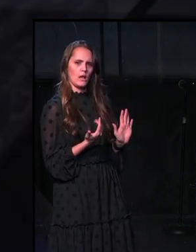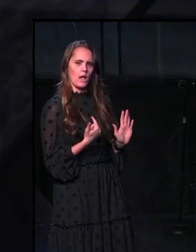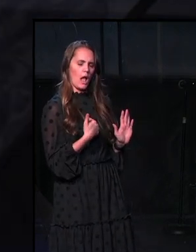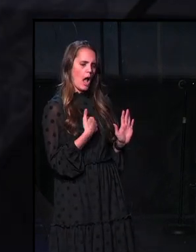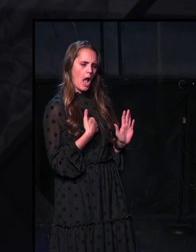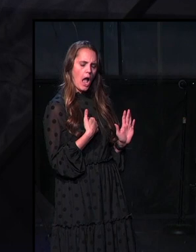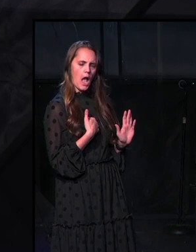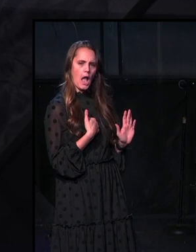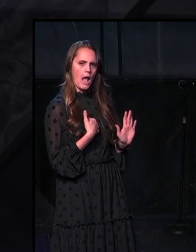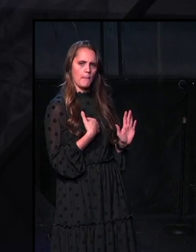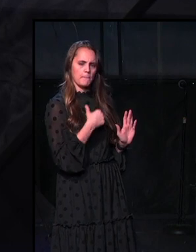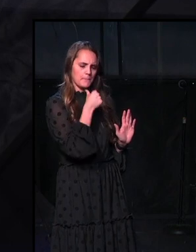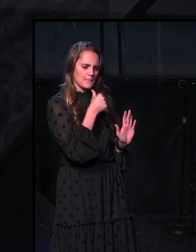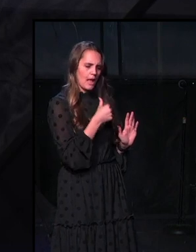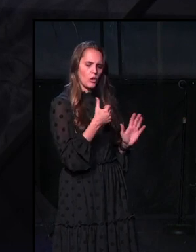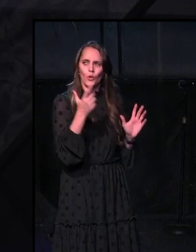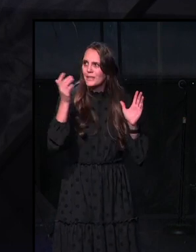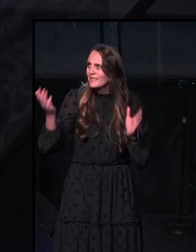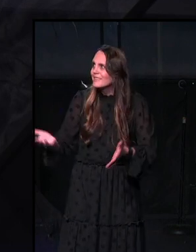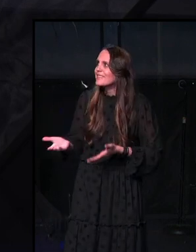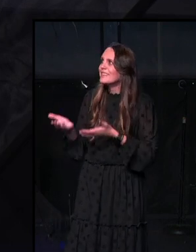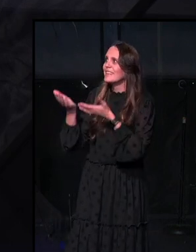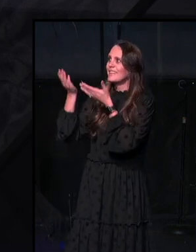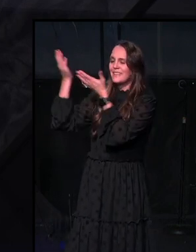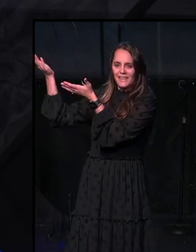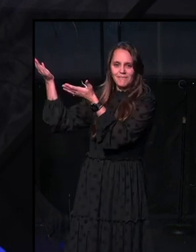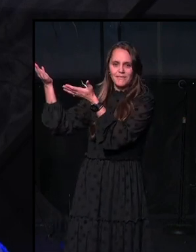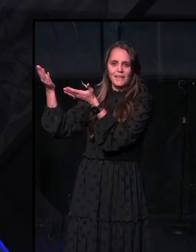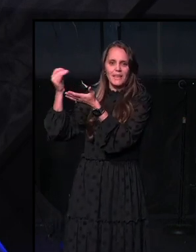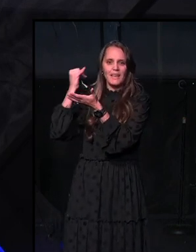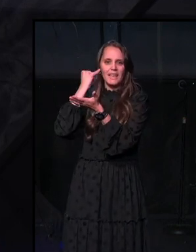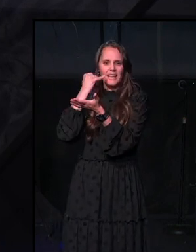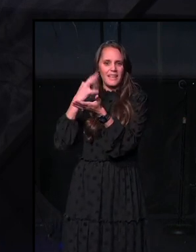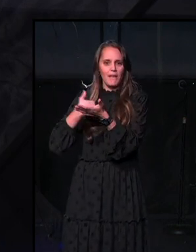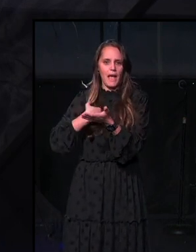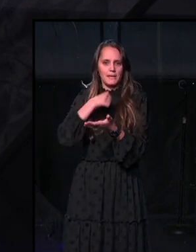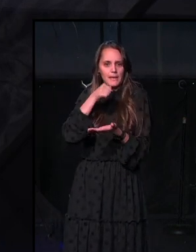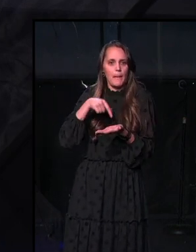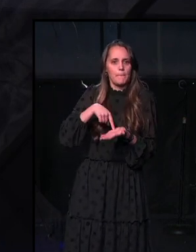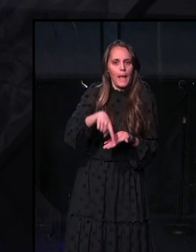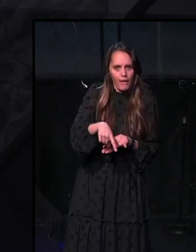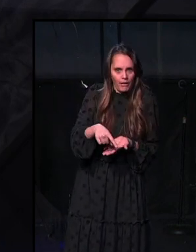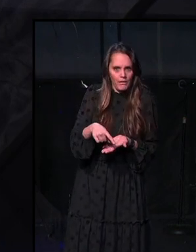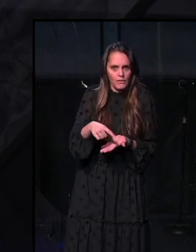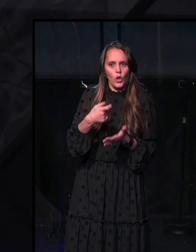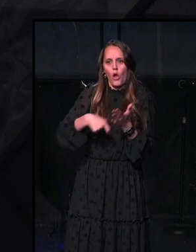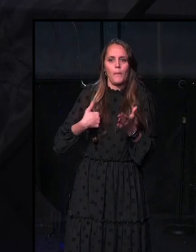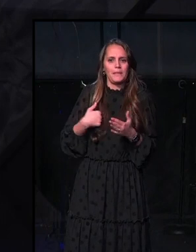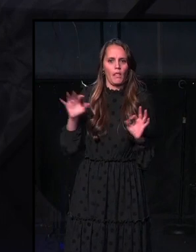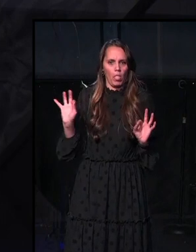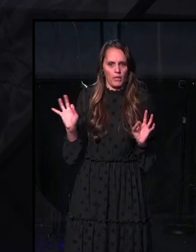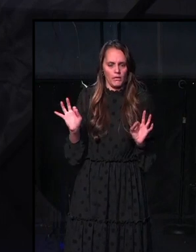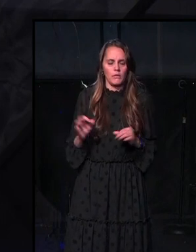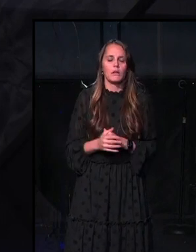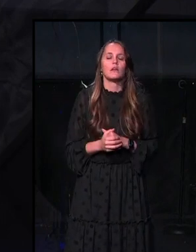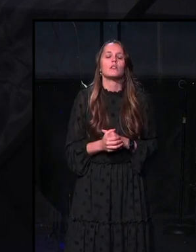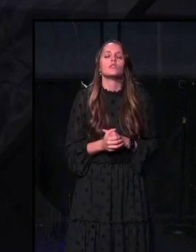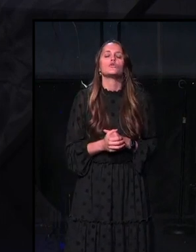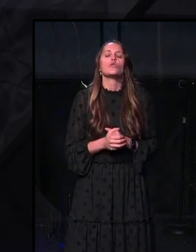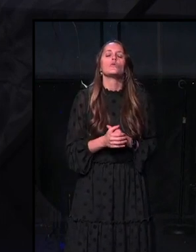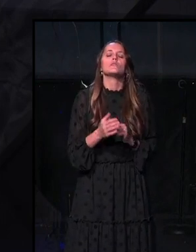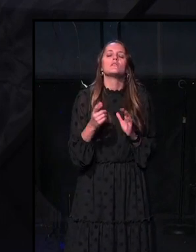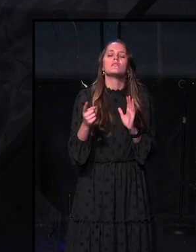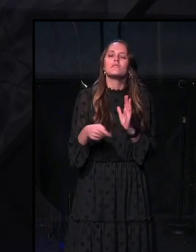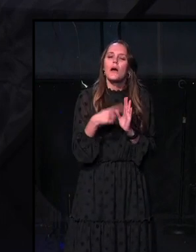will not give something to the Lord that costs me nothing." And so I think sometimes with